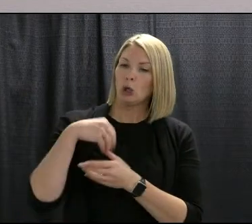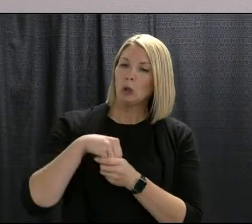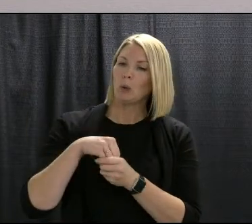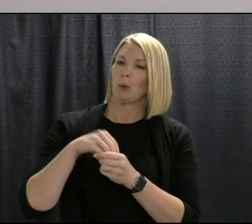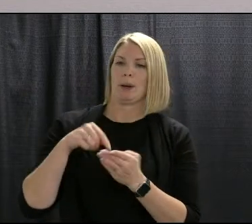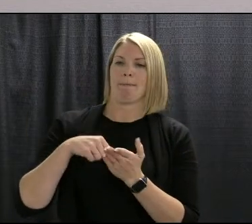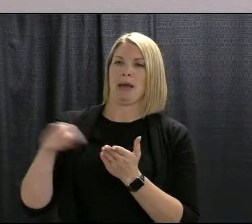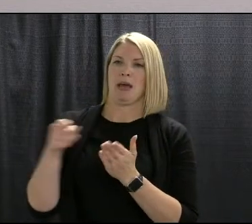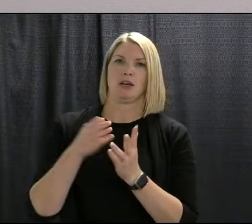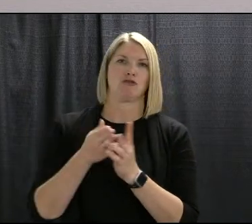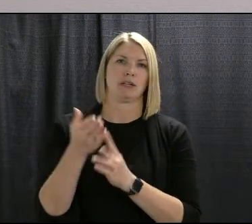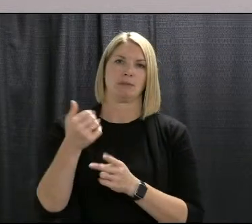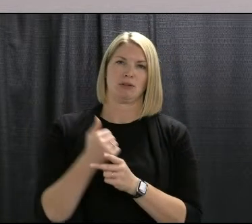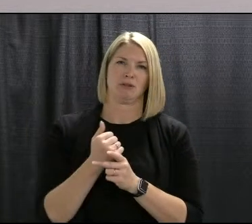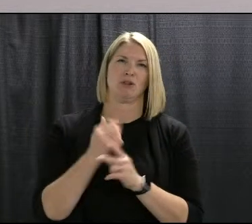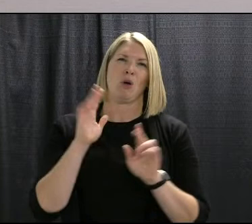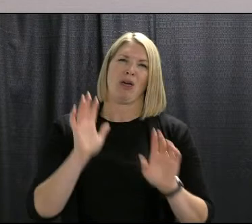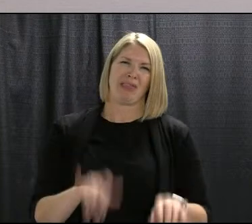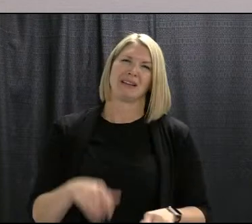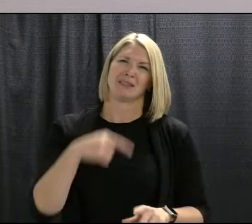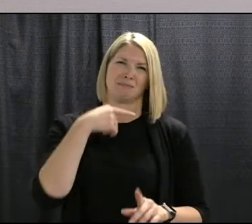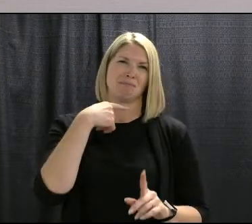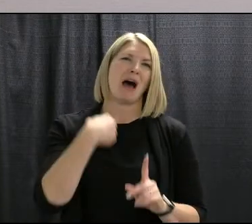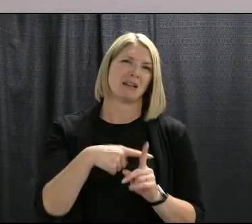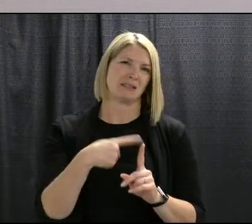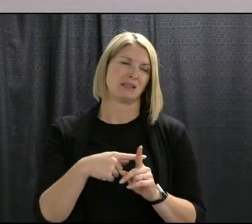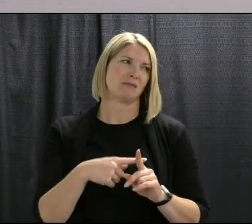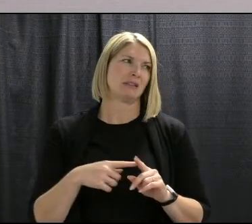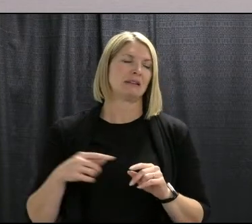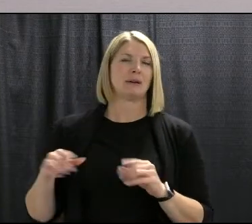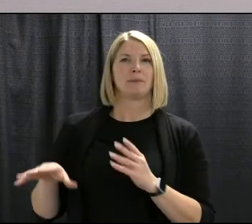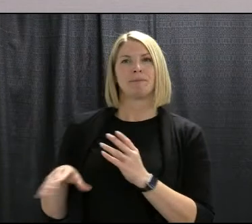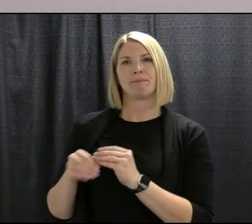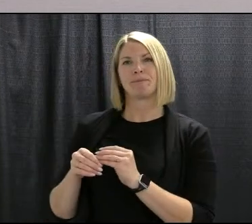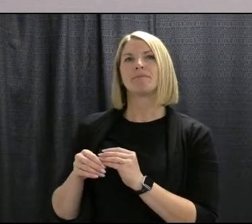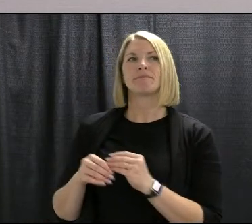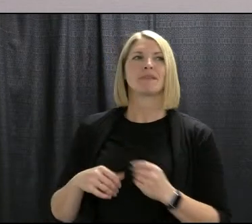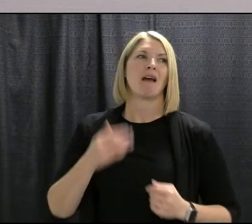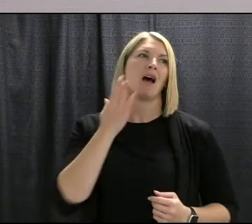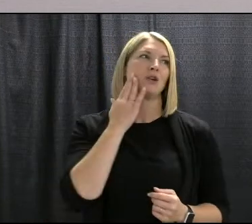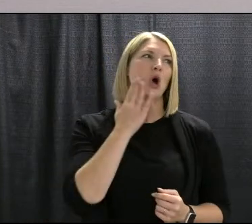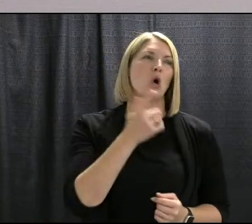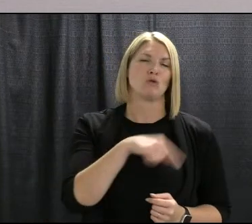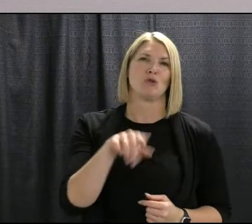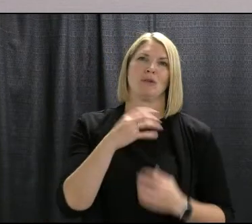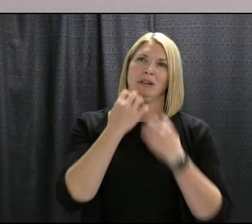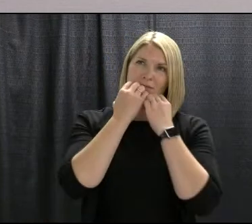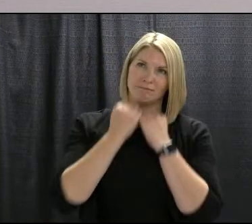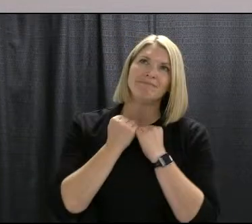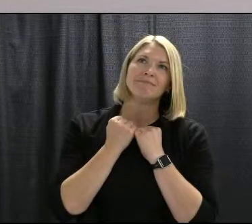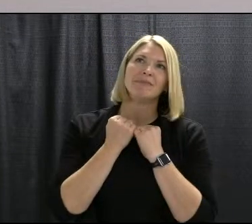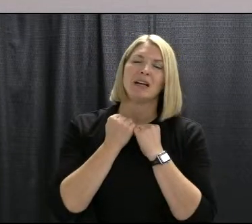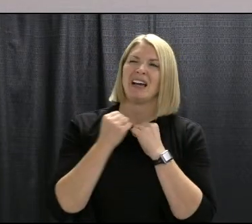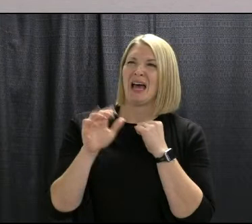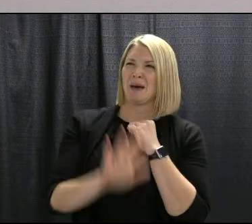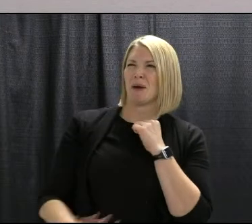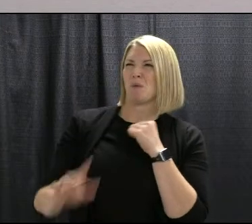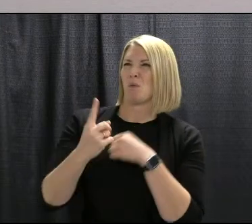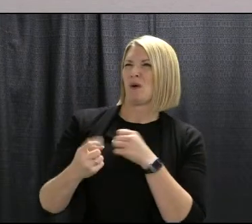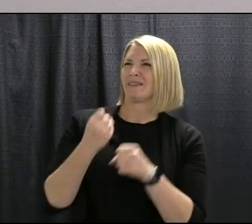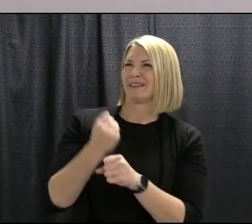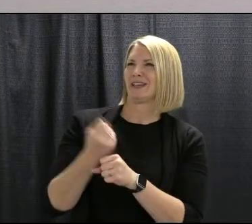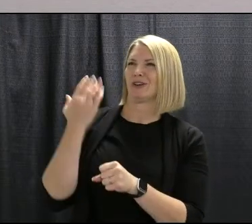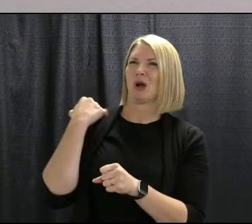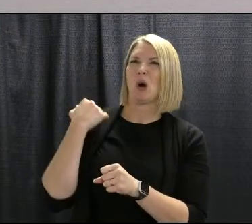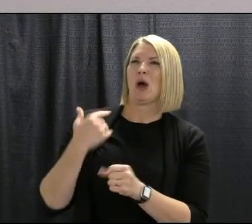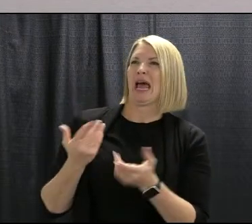that's a positive step forward. I remember, Juanita, if I could, how passionate you are about this, and it was just less than a year ago when we were talking about this. When will we